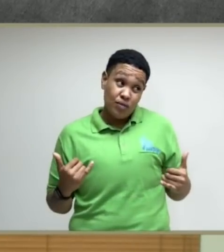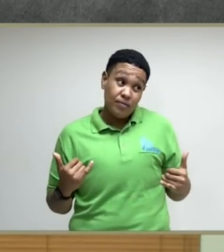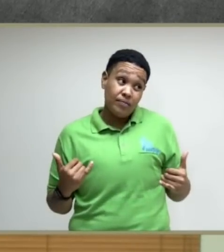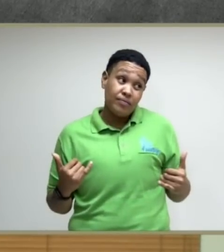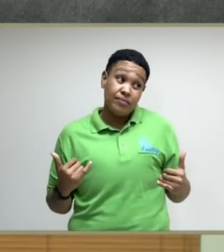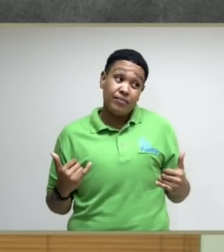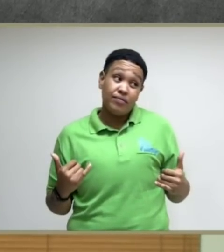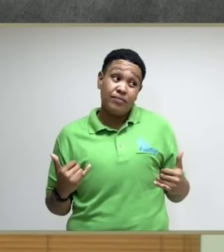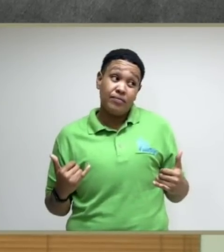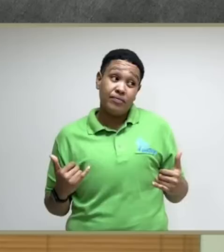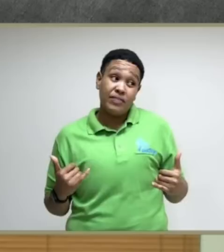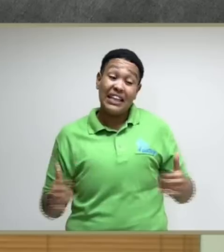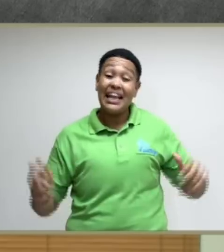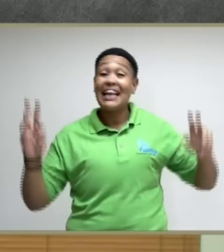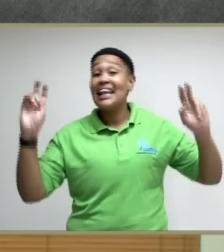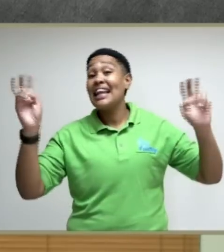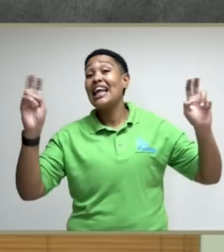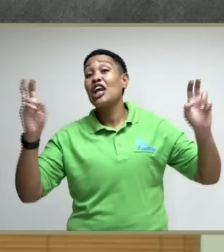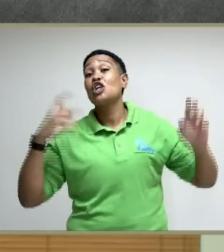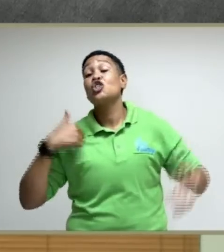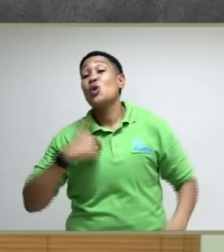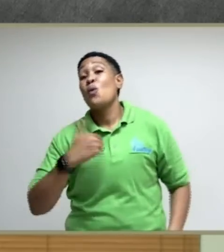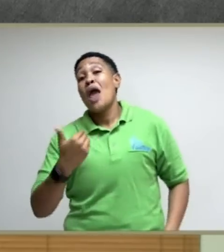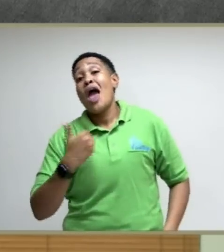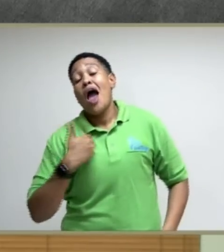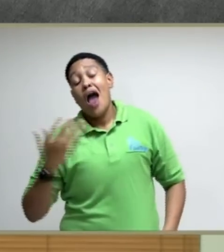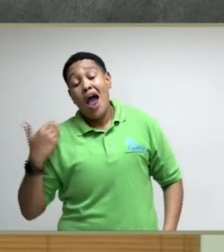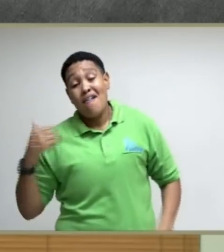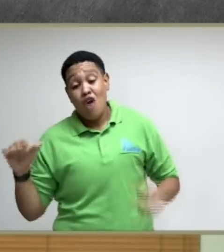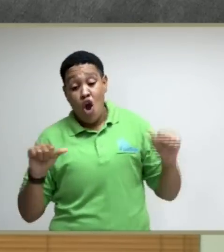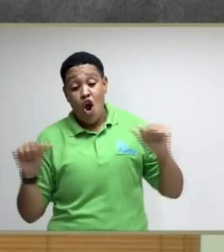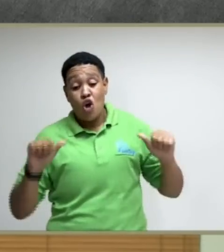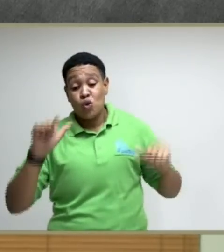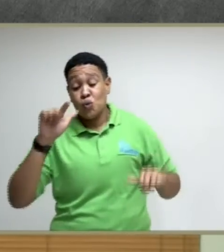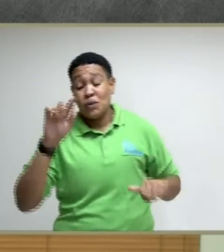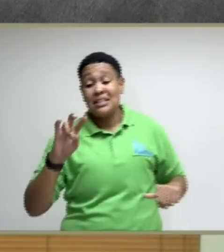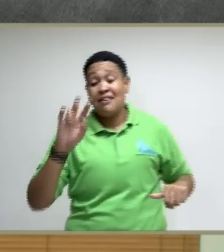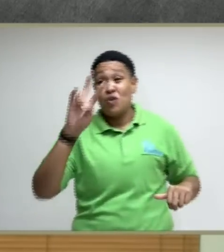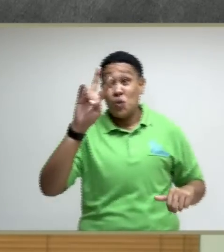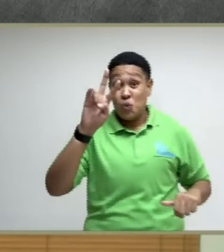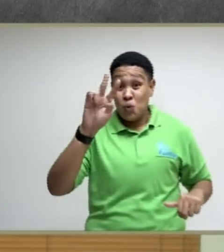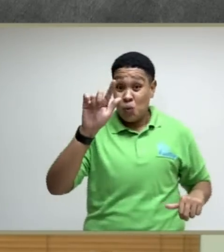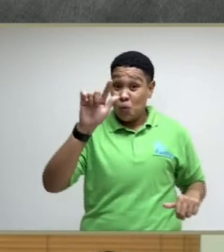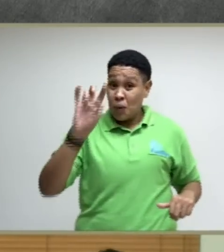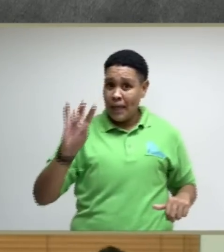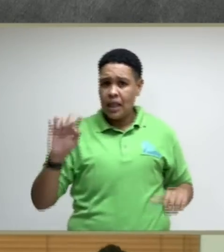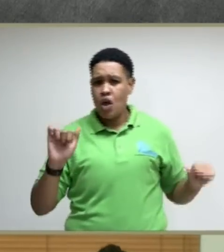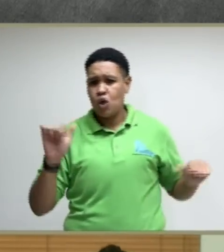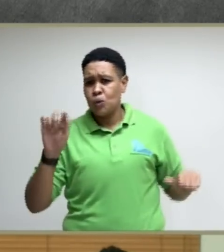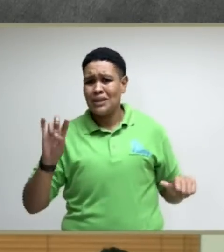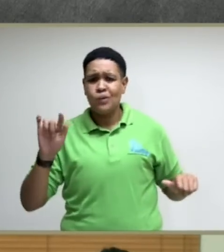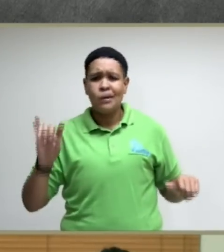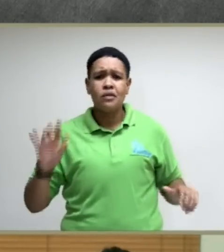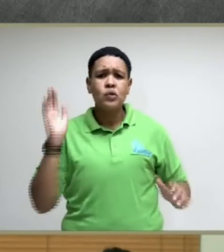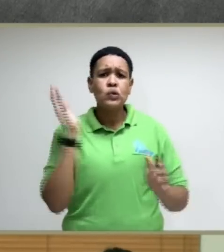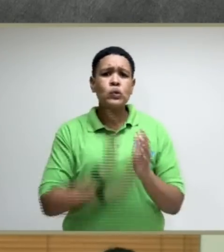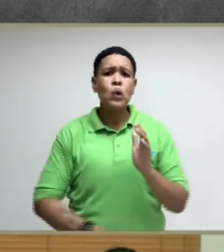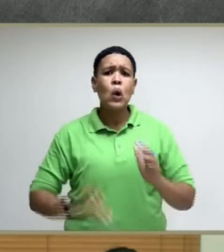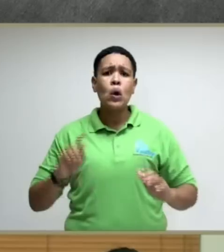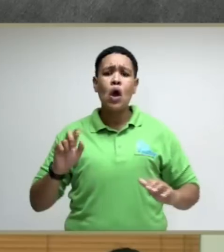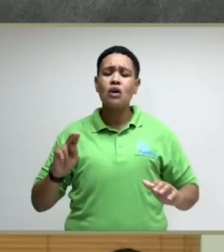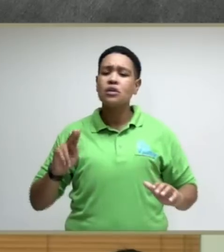the issue that we had in August the 27th, 28th, was really an issue where